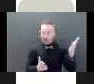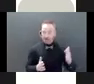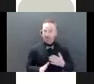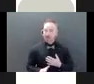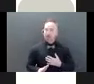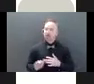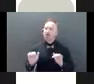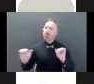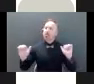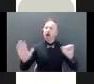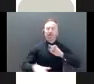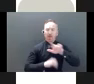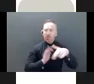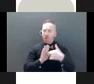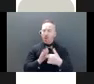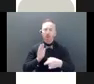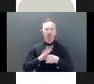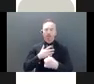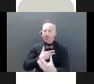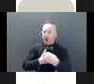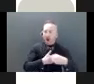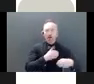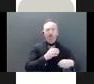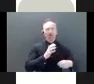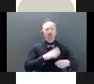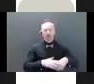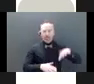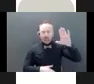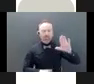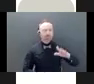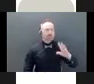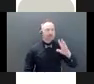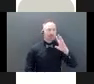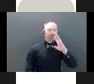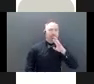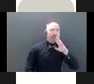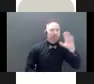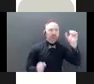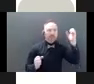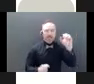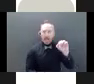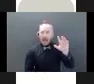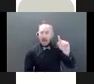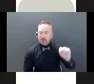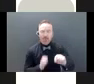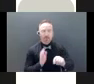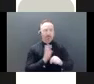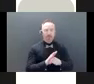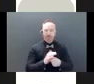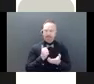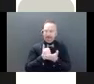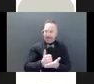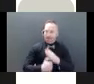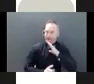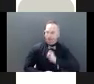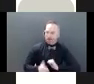in terms of, you know, speaking up, doing some action, assisting an older adult, starting a